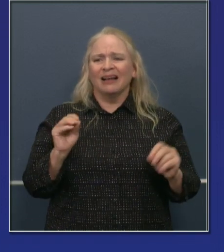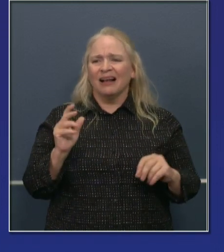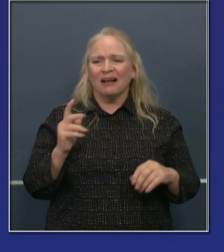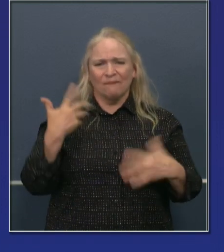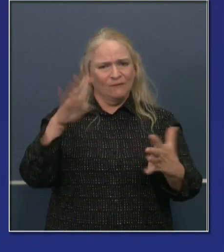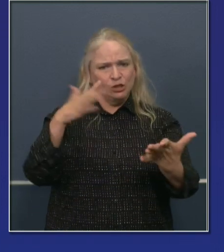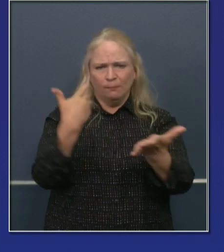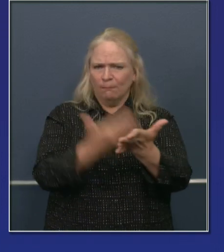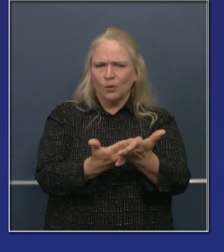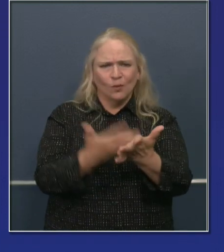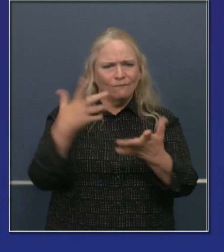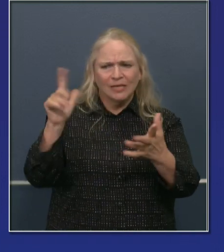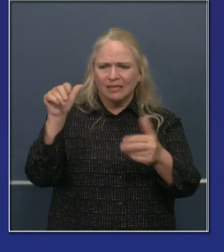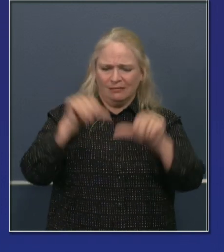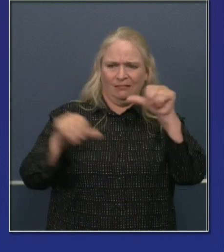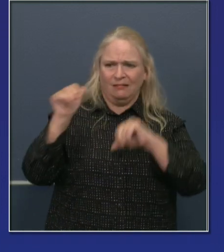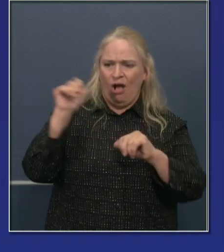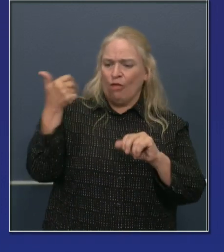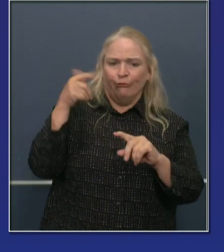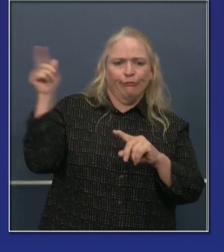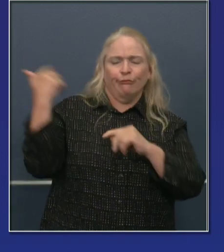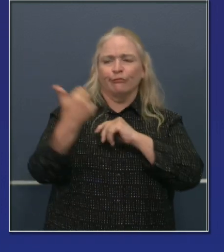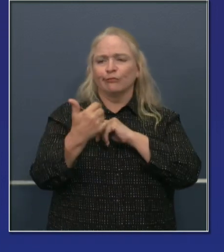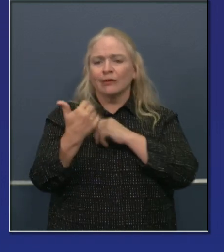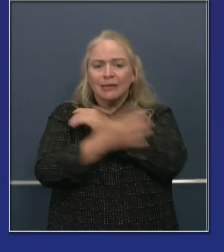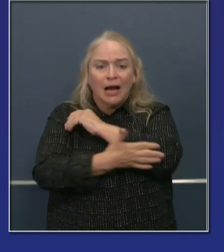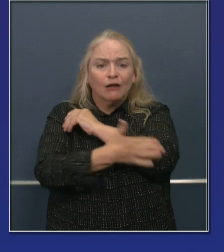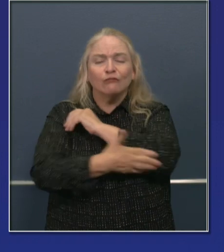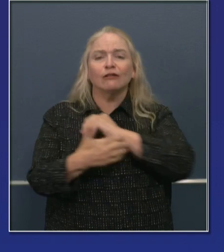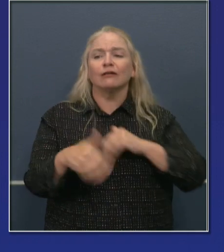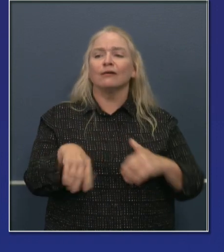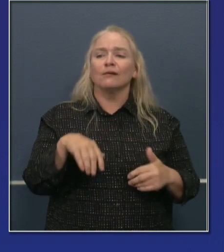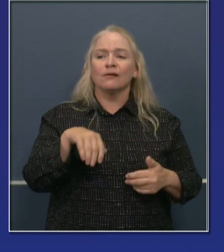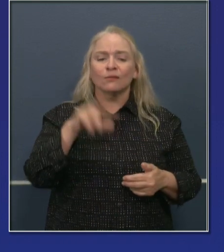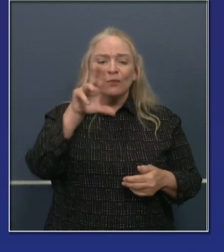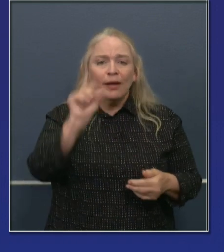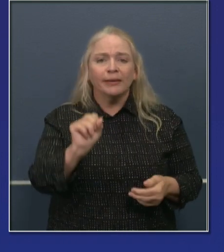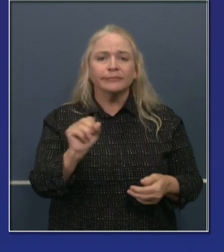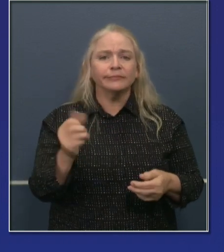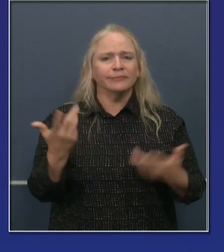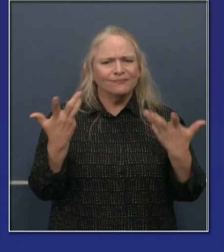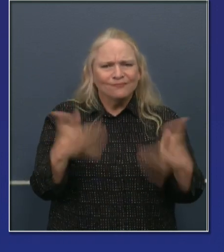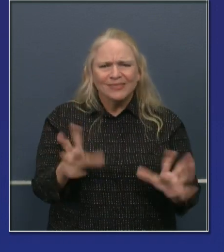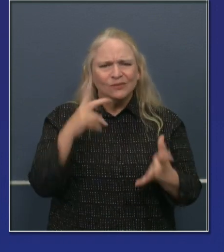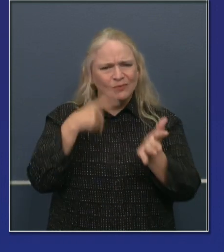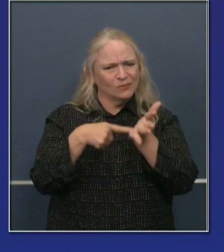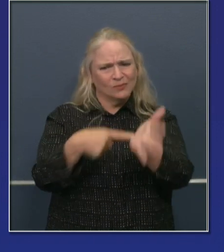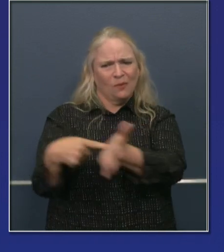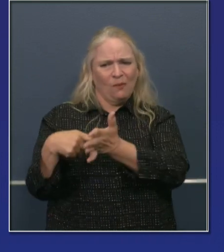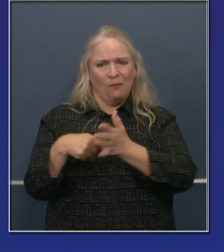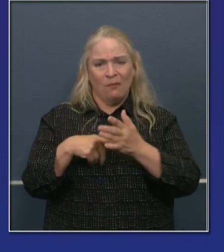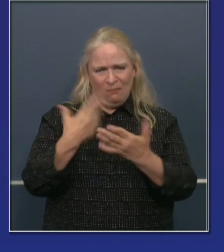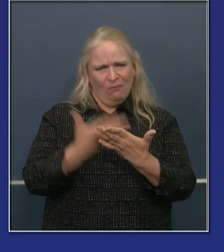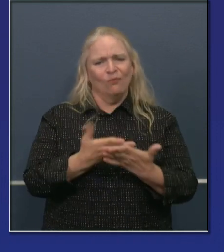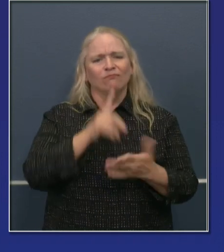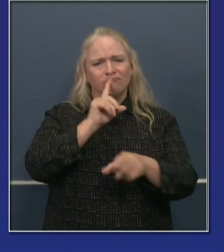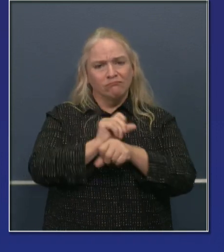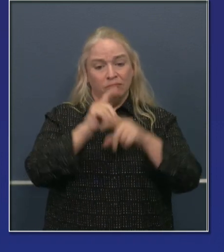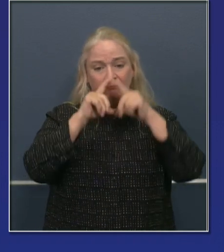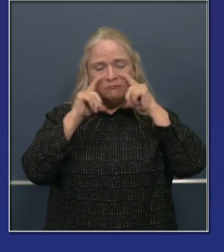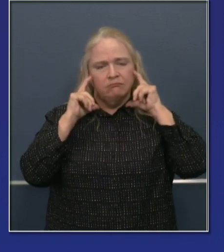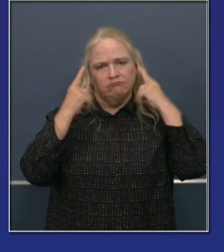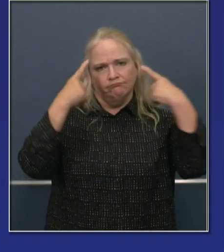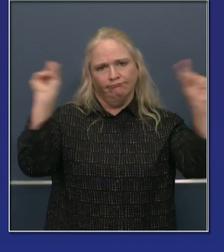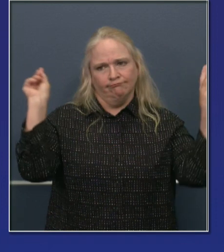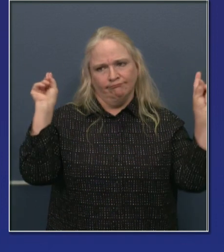the bold leadership of requiring nationwide wearing of masks and face covering? They are much